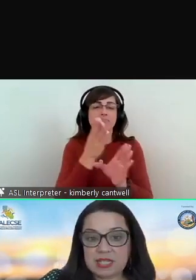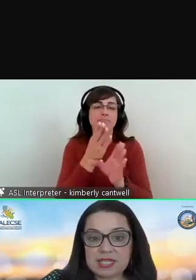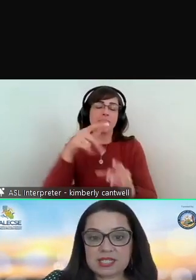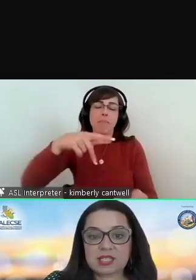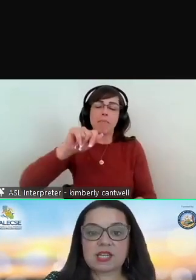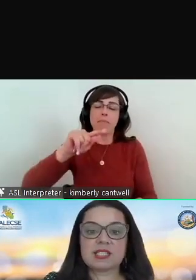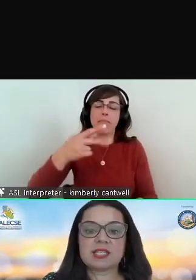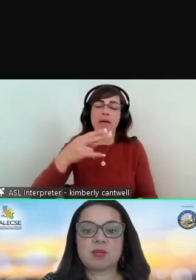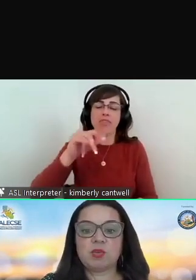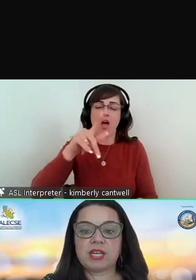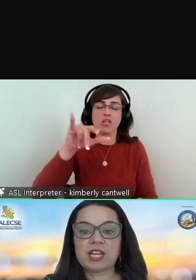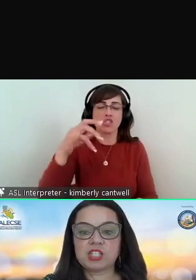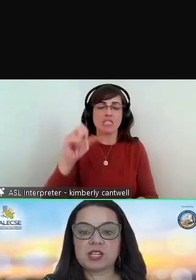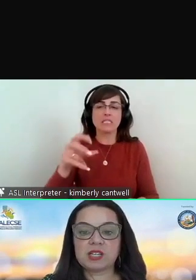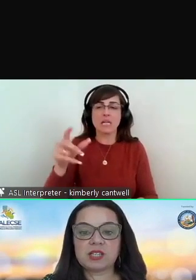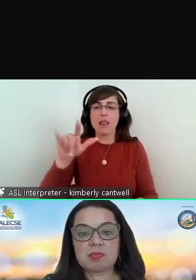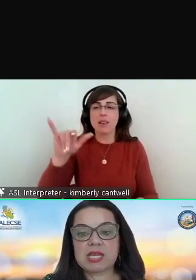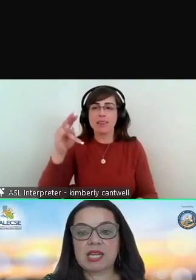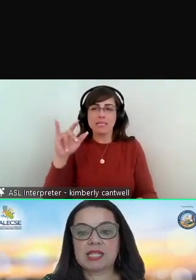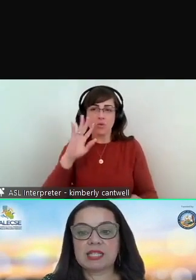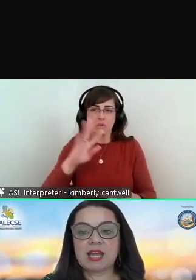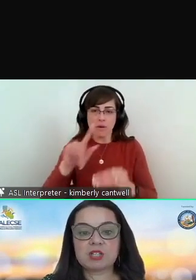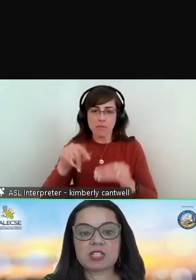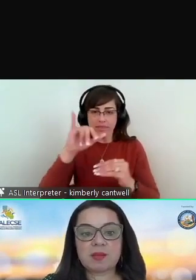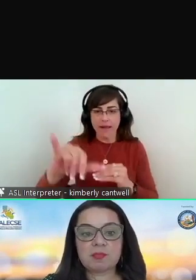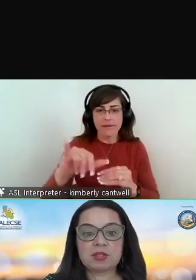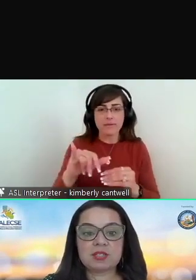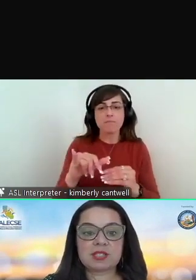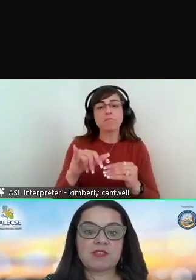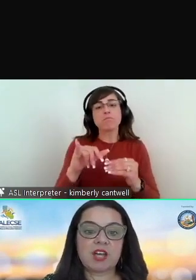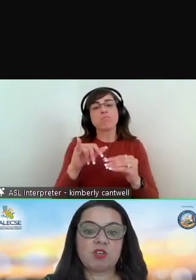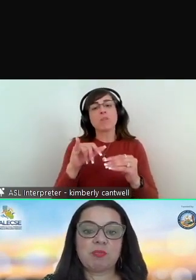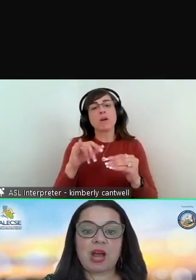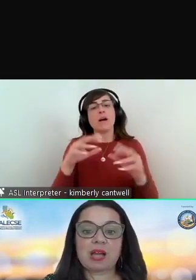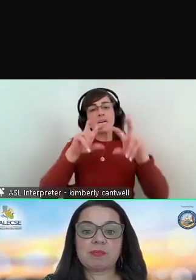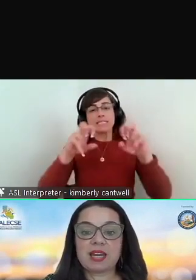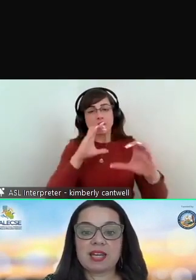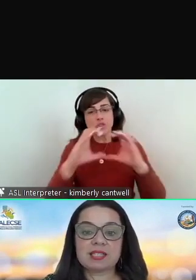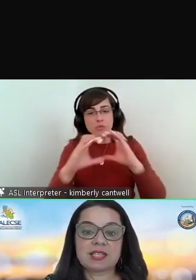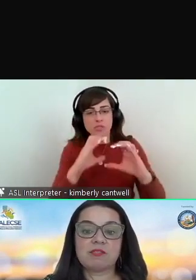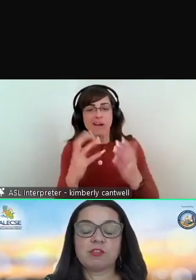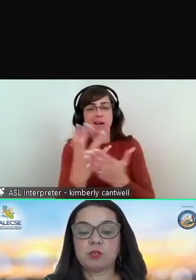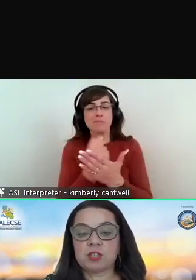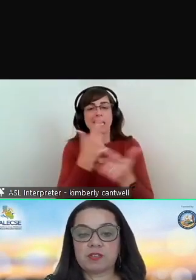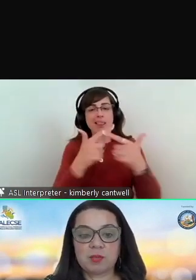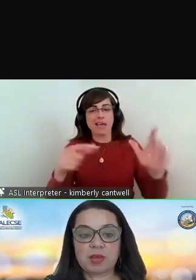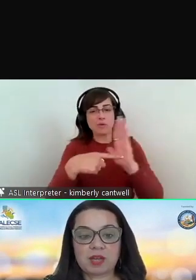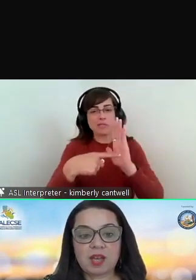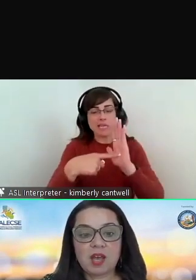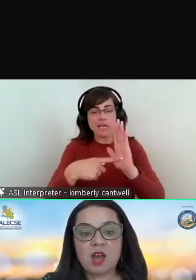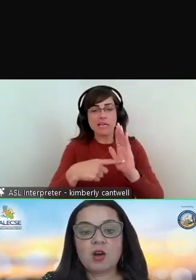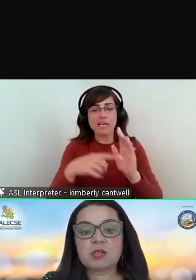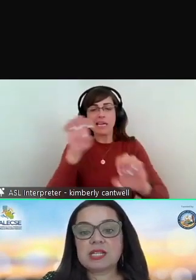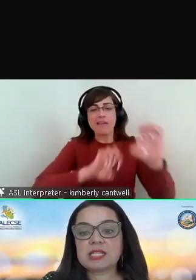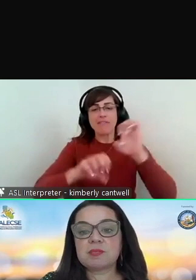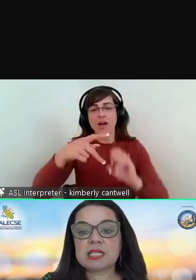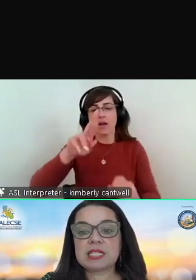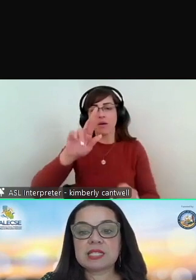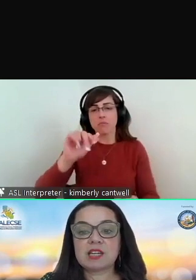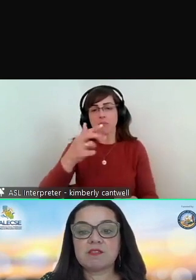into this, can assess communication, obtain language samples, evaluate pragmatics, and for goal development. OTs and PTs